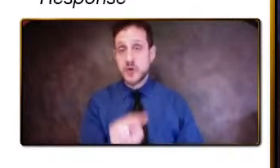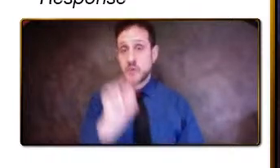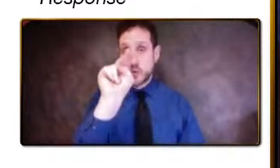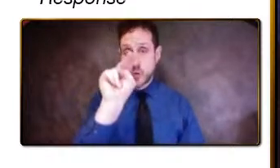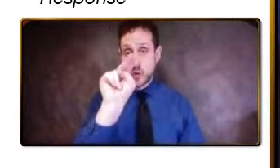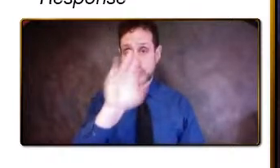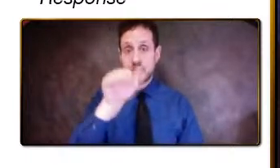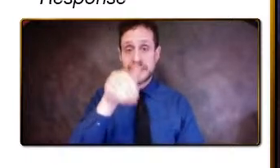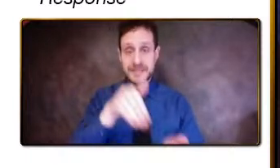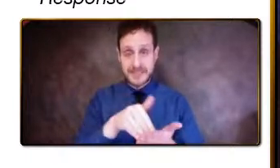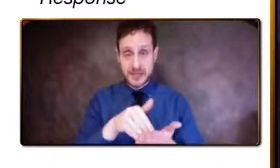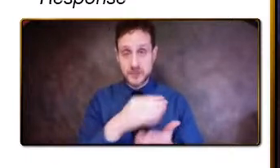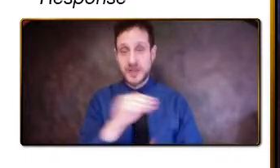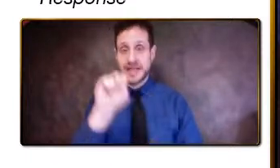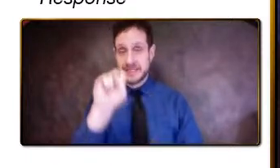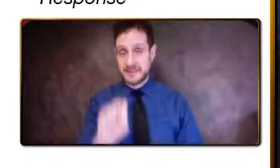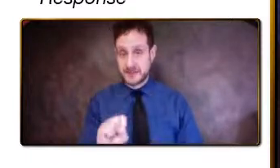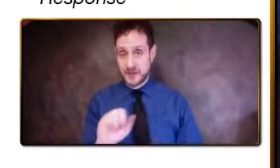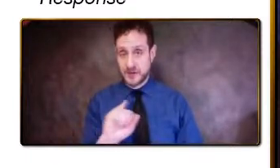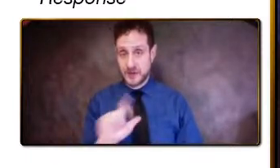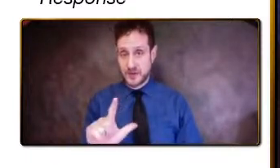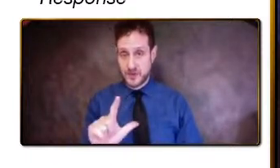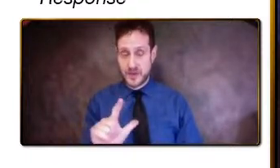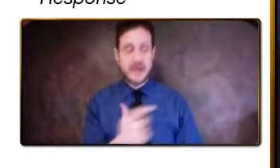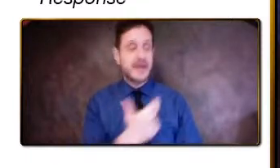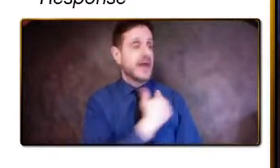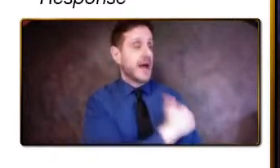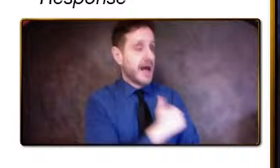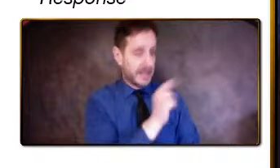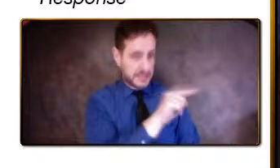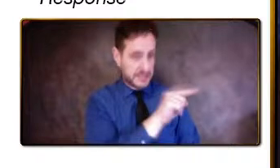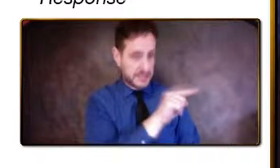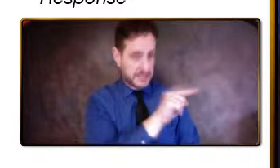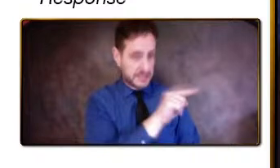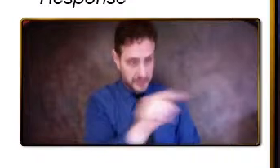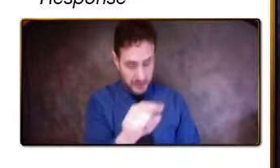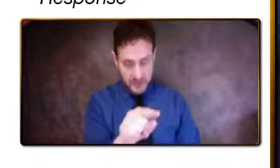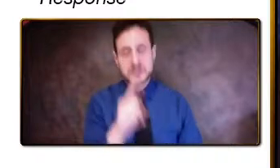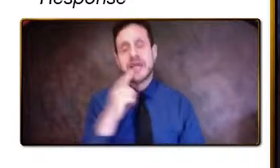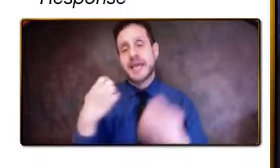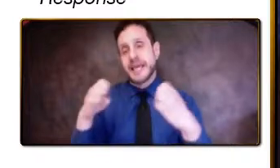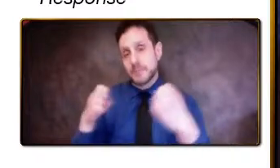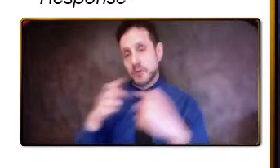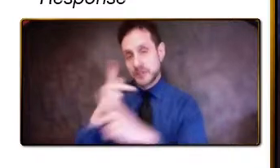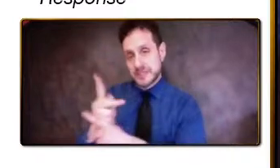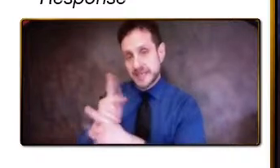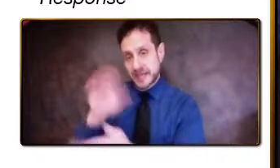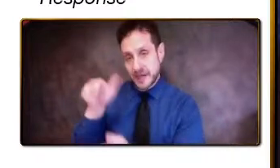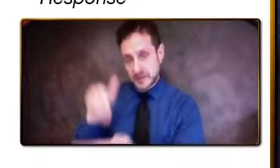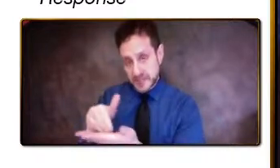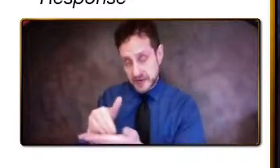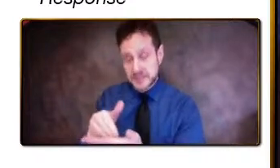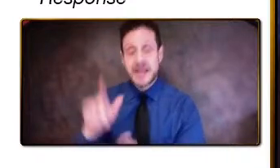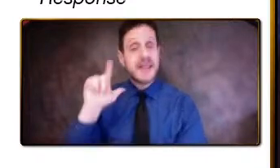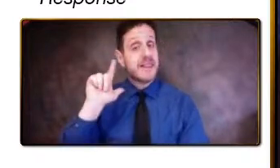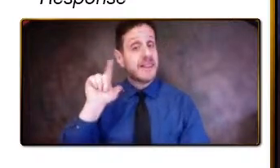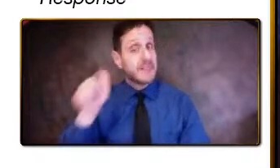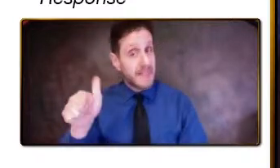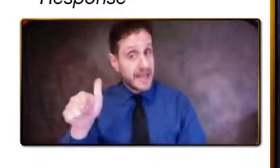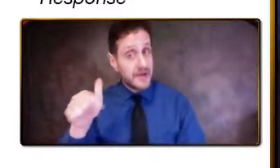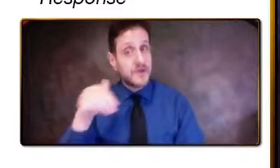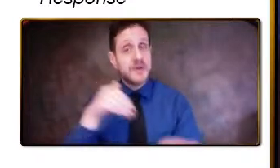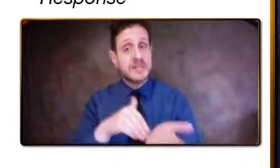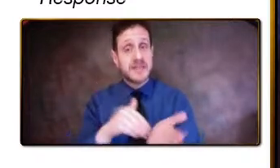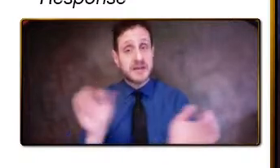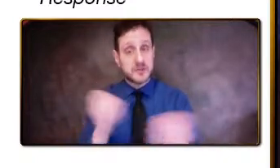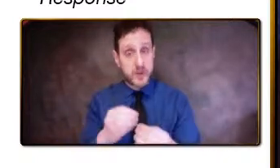Illinois, hospitals and urgent care locations, and ultimately doctors' offices and large employers who can host